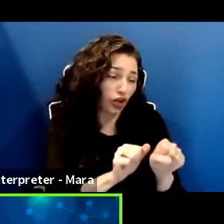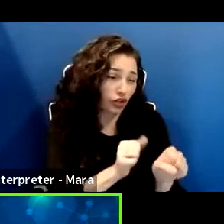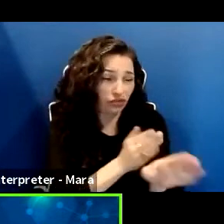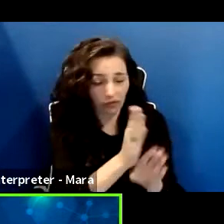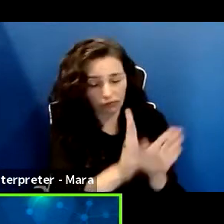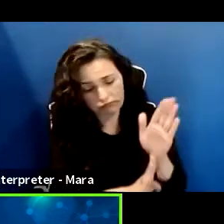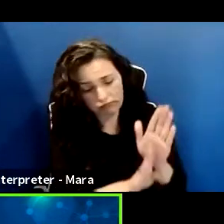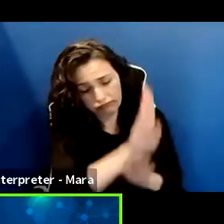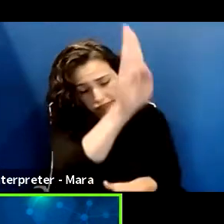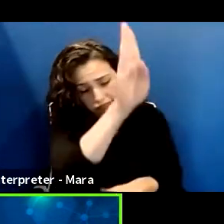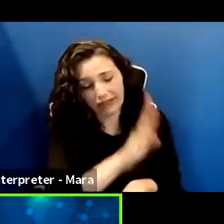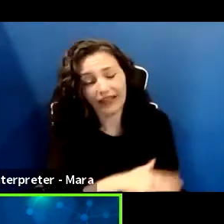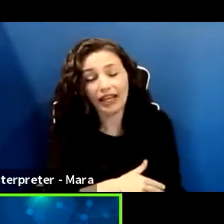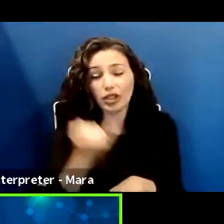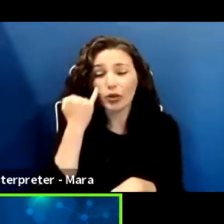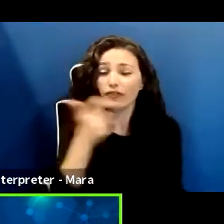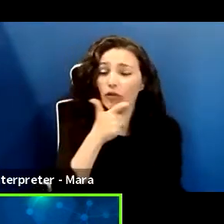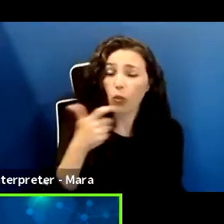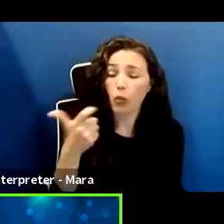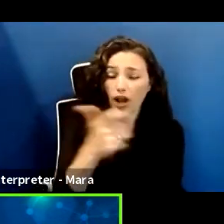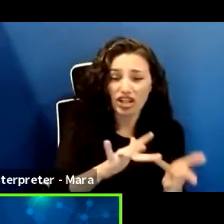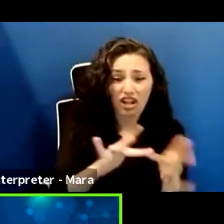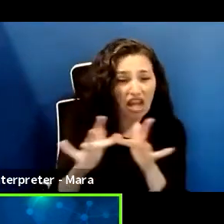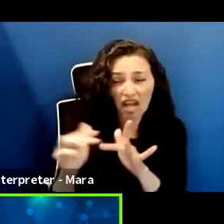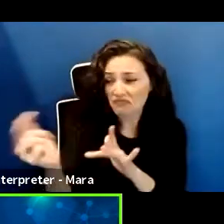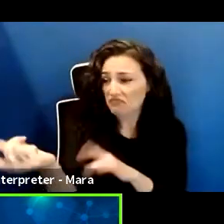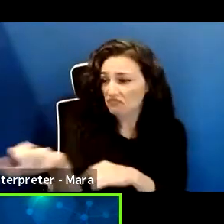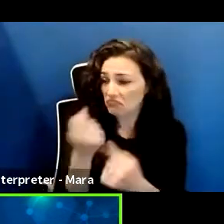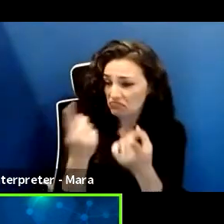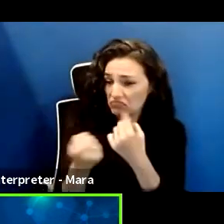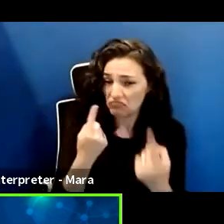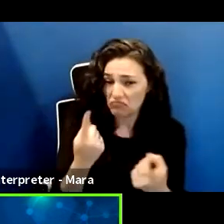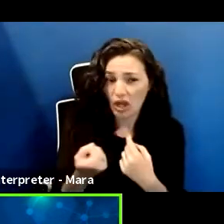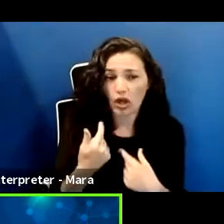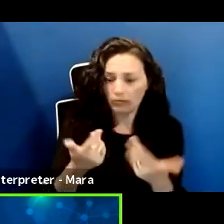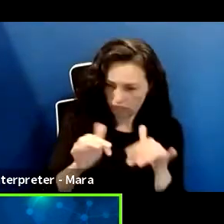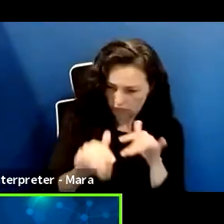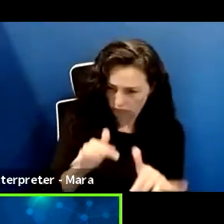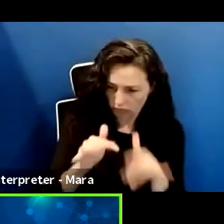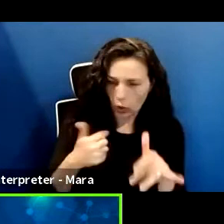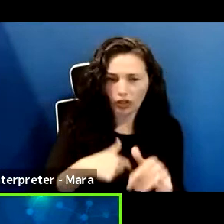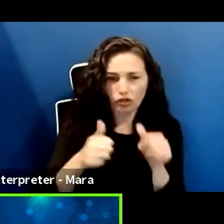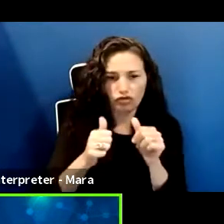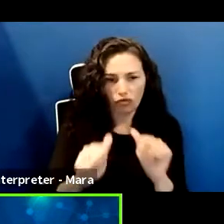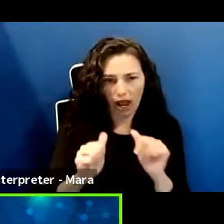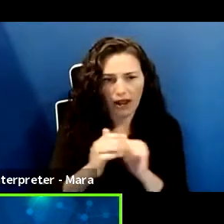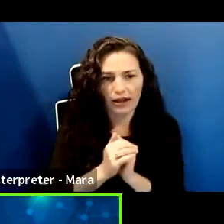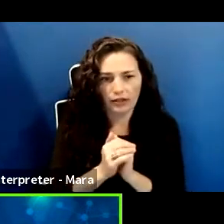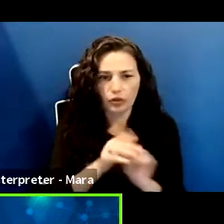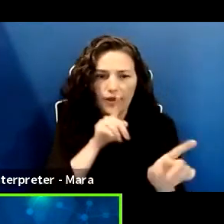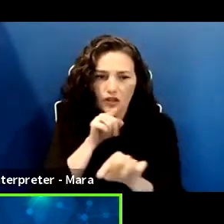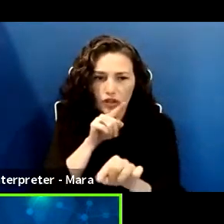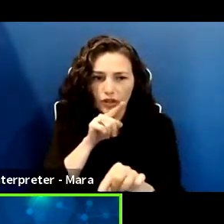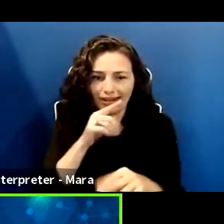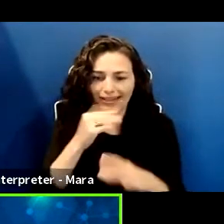are watching online, if you have any questions that you'd like to submit, we'll try to get to as many as we can. Please email